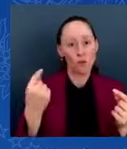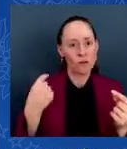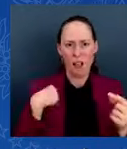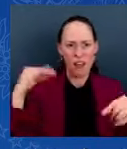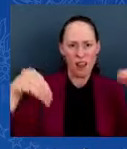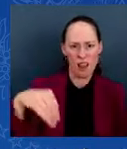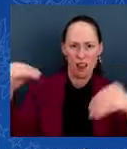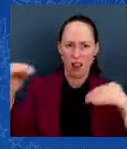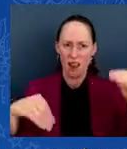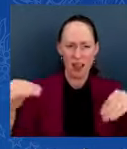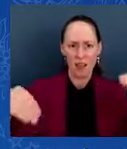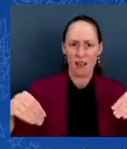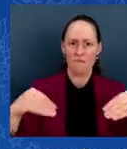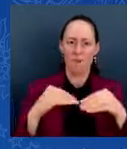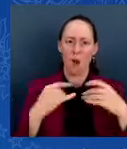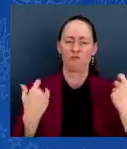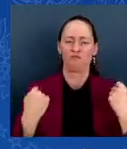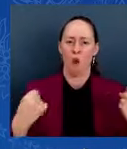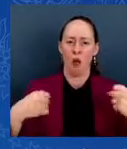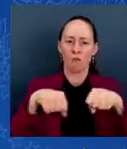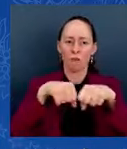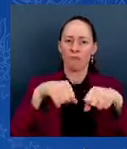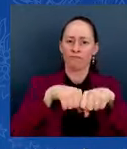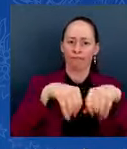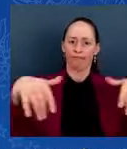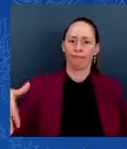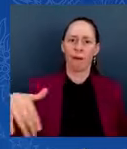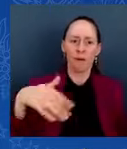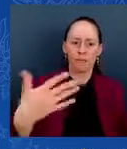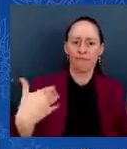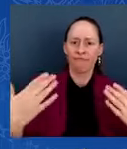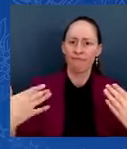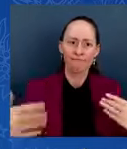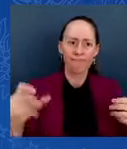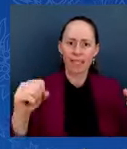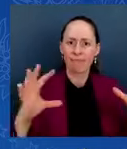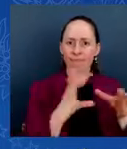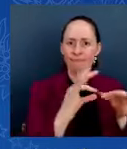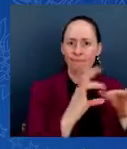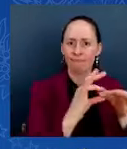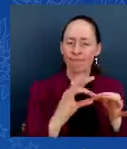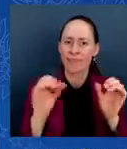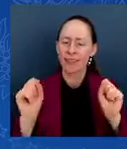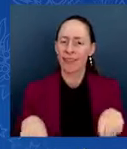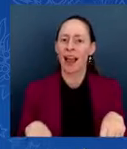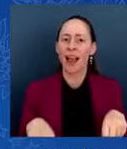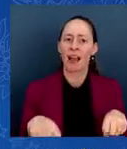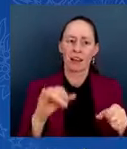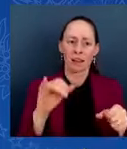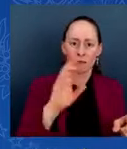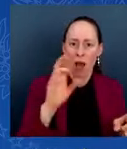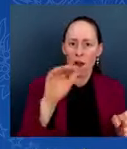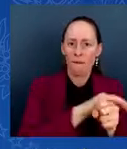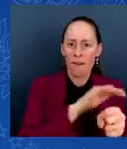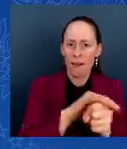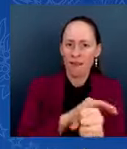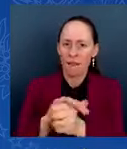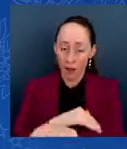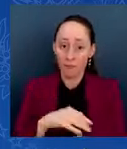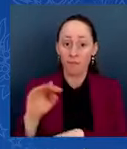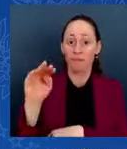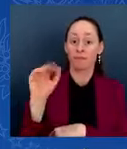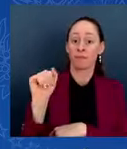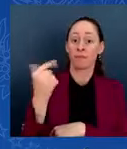with pre-existing conditions. And guess what? There's over 40 million. MAGA Republicans in Congress don't want to cut Medicare, and